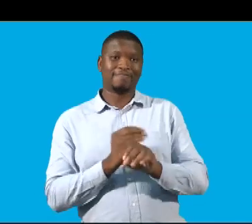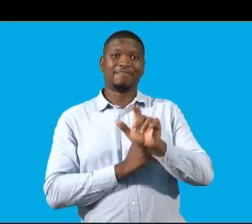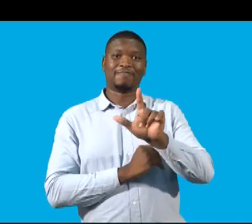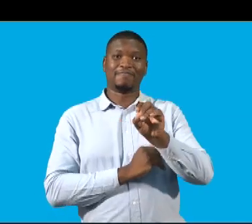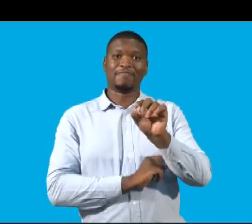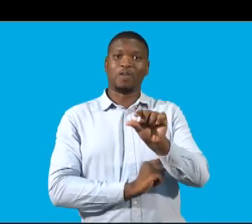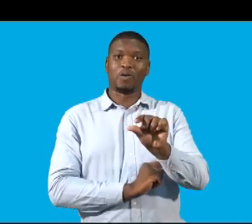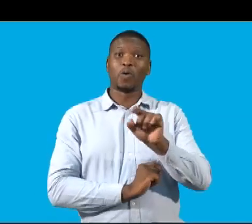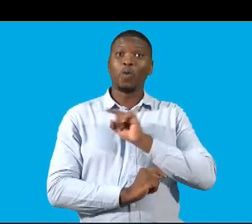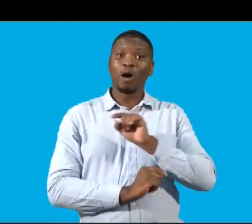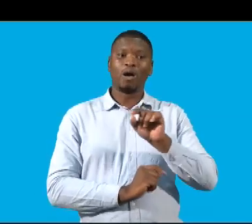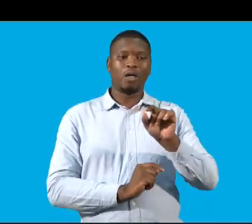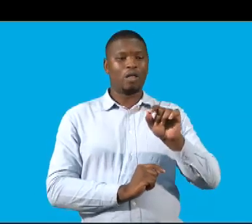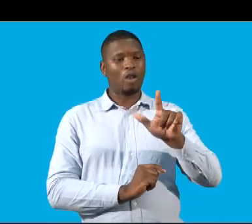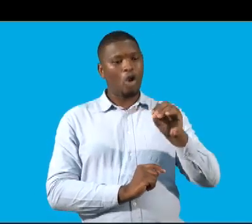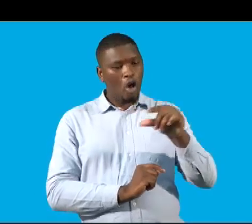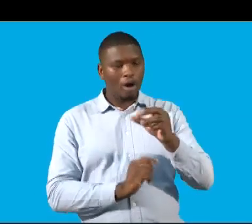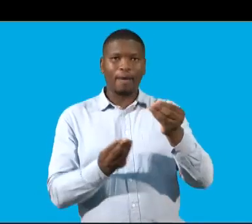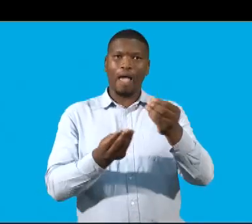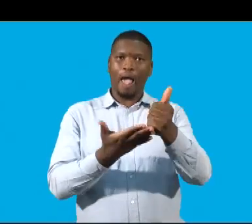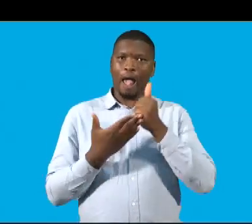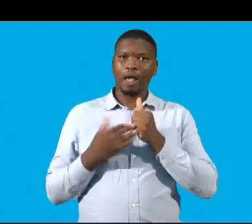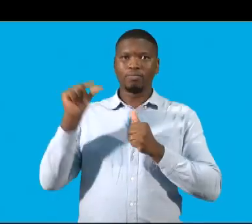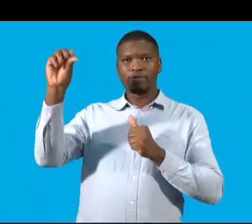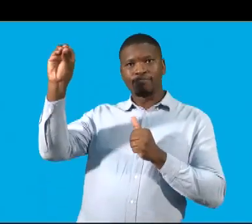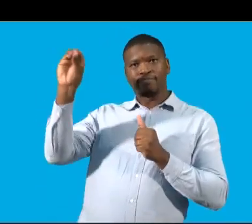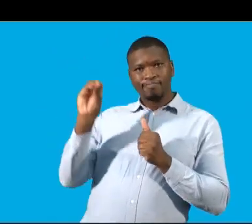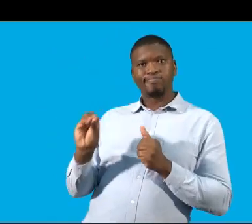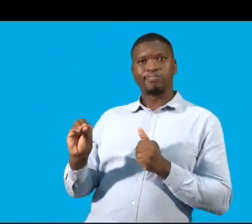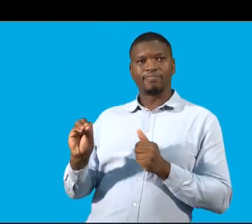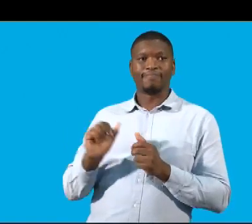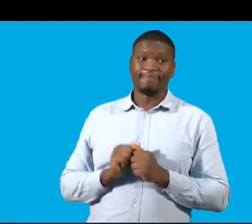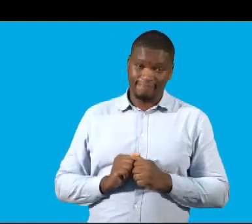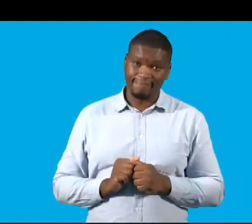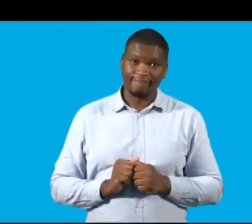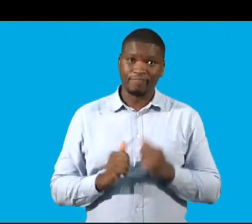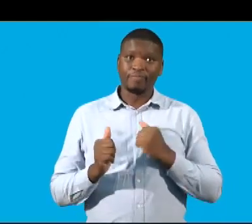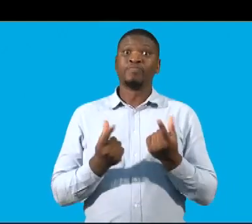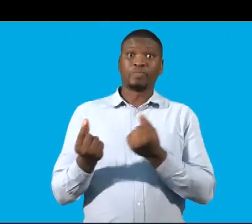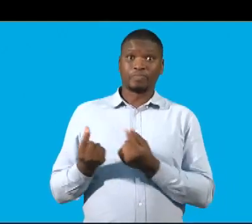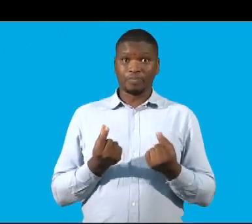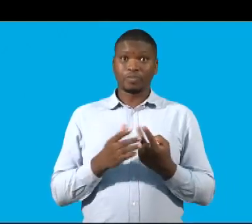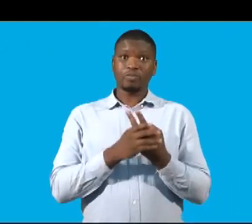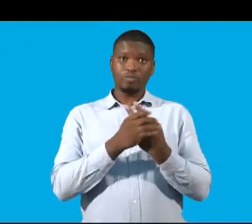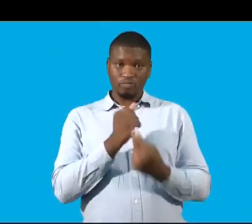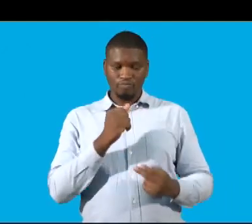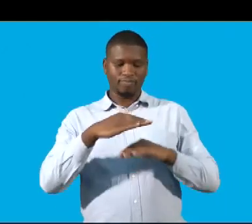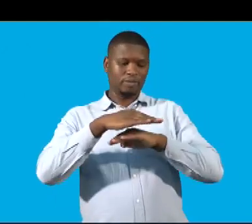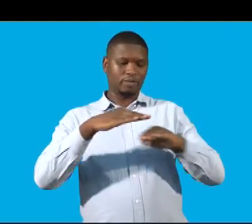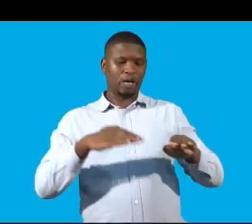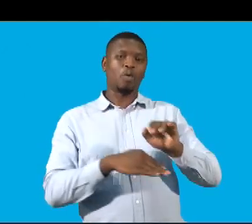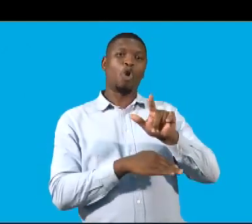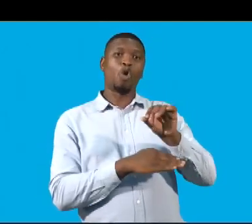introduce log there. We know that log brings down the exponent. There is our N there. And when we divide both sides by